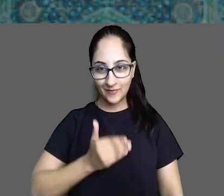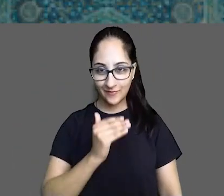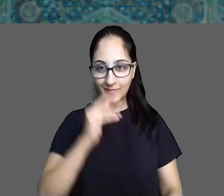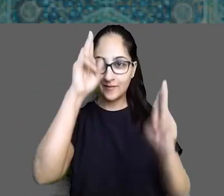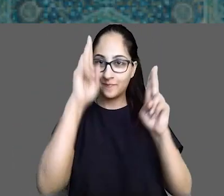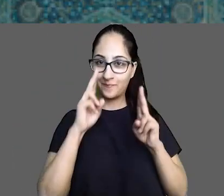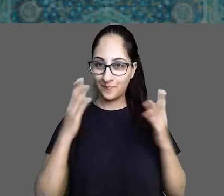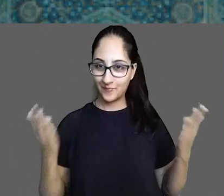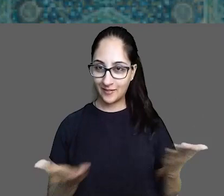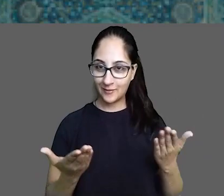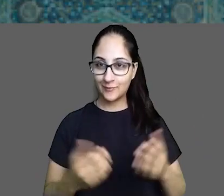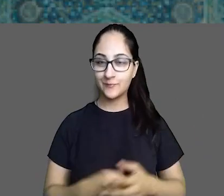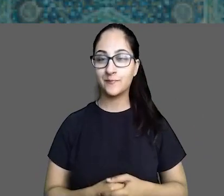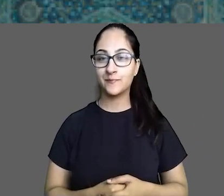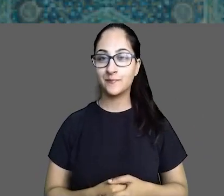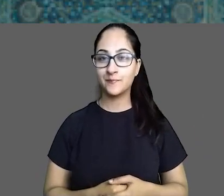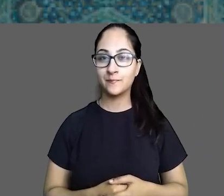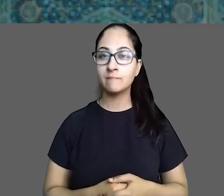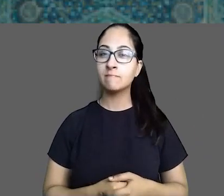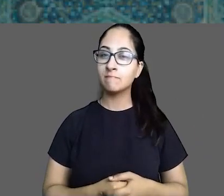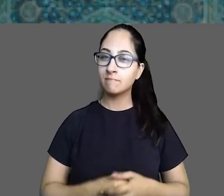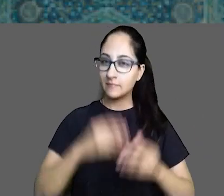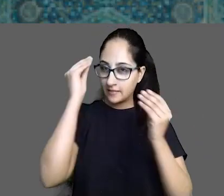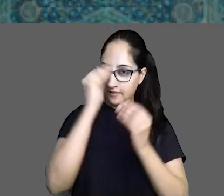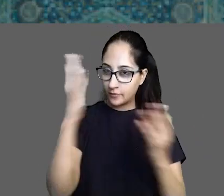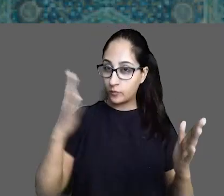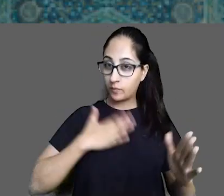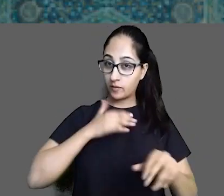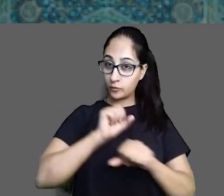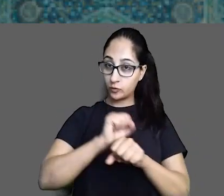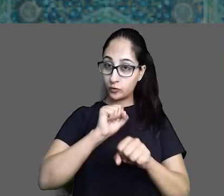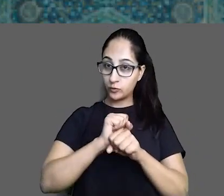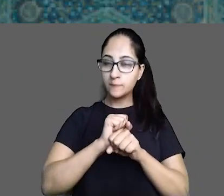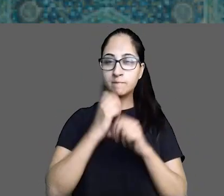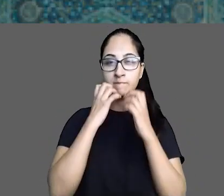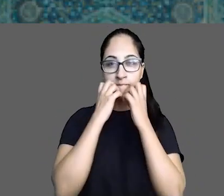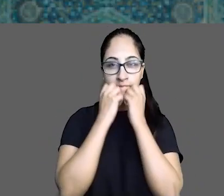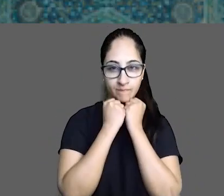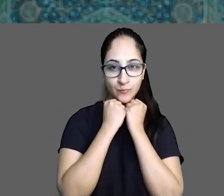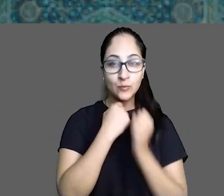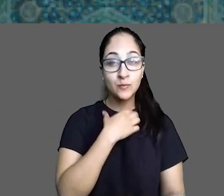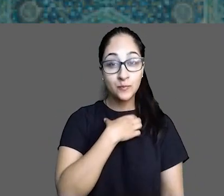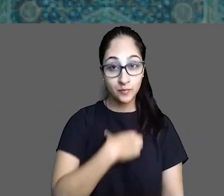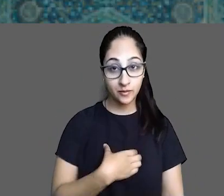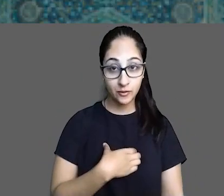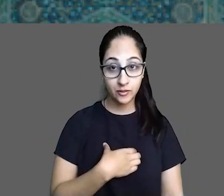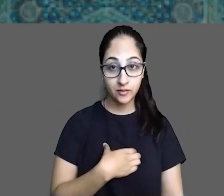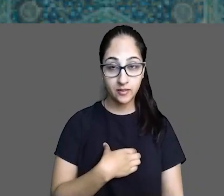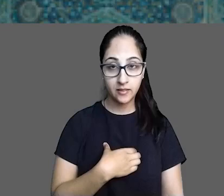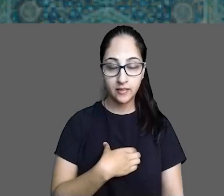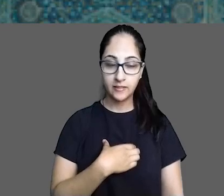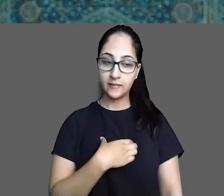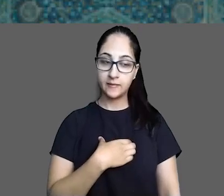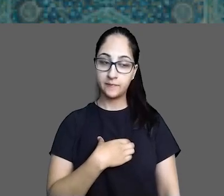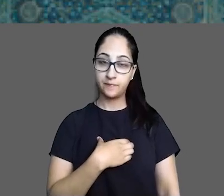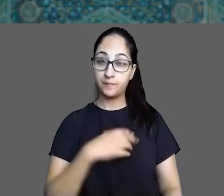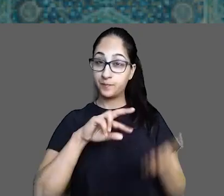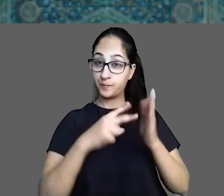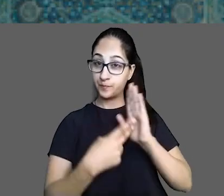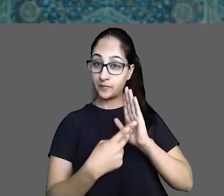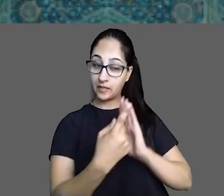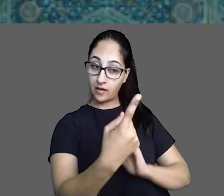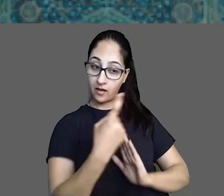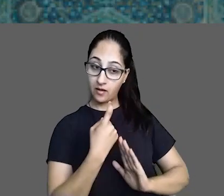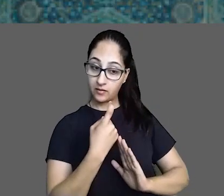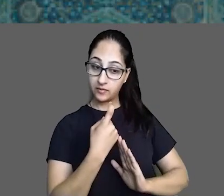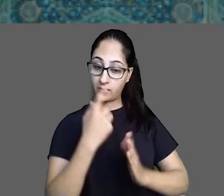honor. And I think as a disclaimer, I need to say that my work is not work. It's pure passion and dedication.